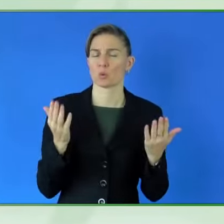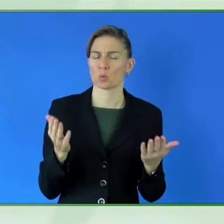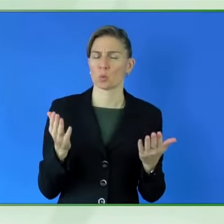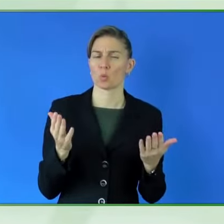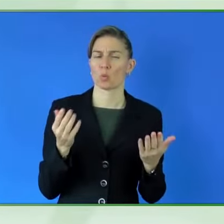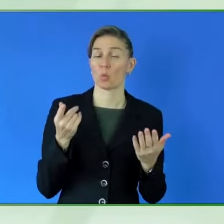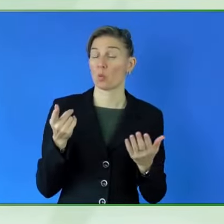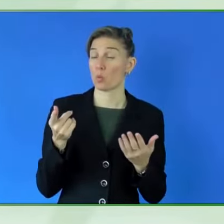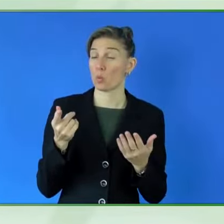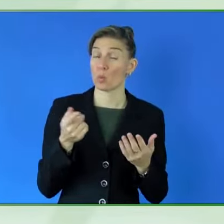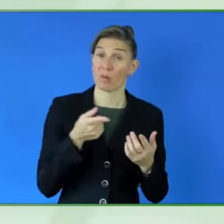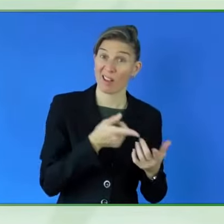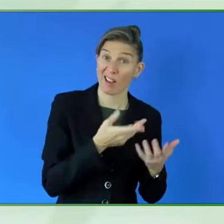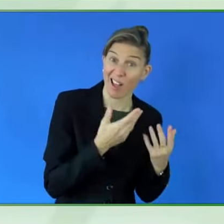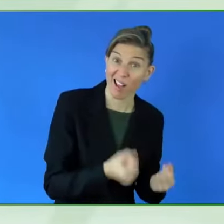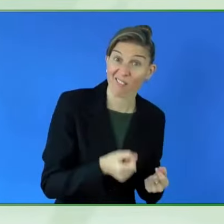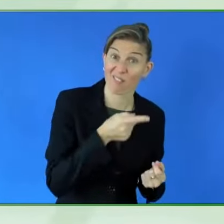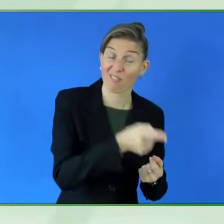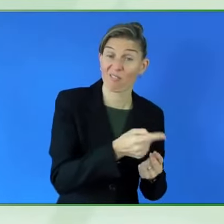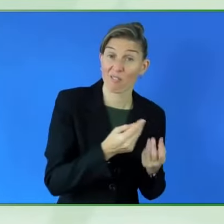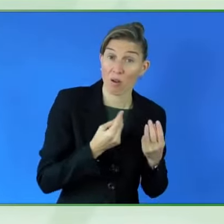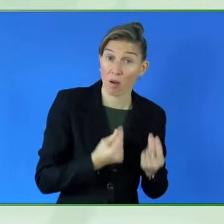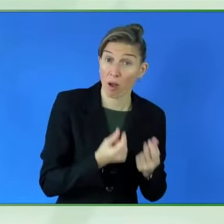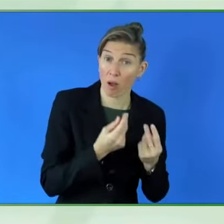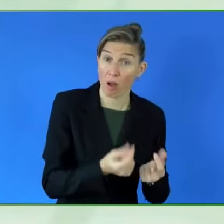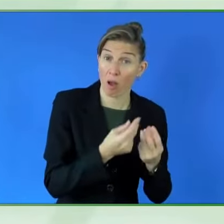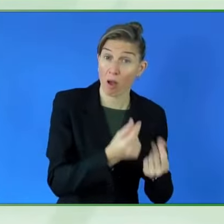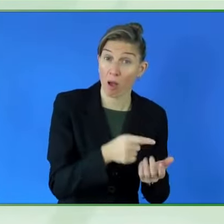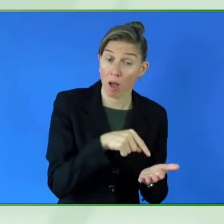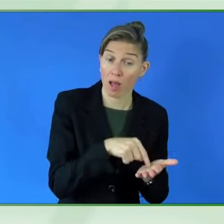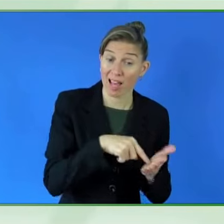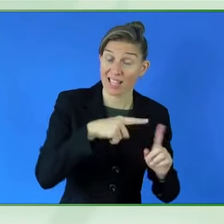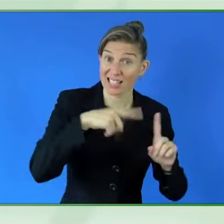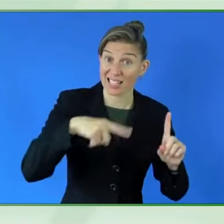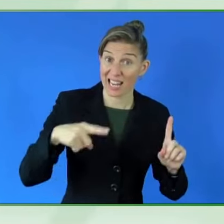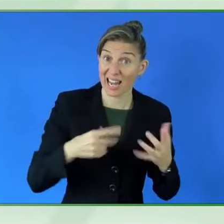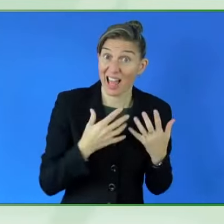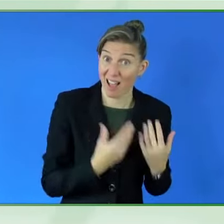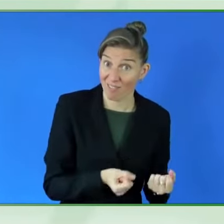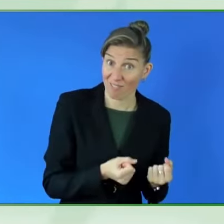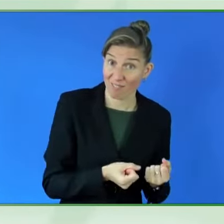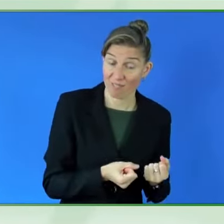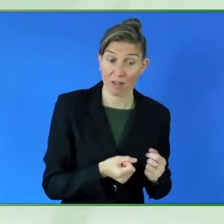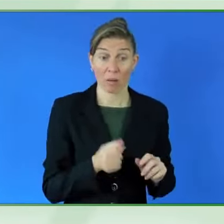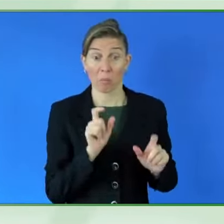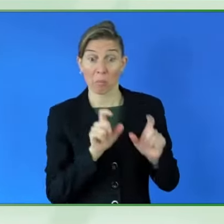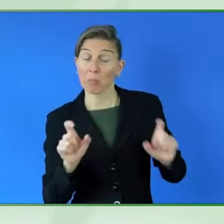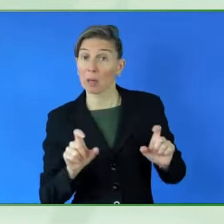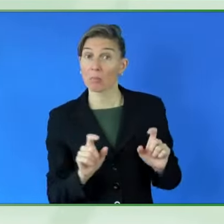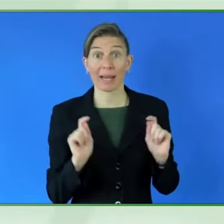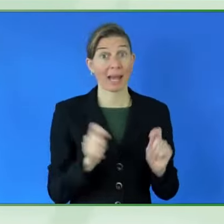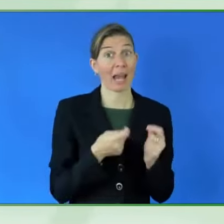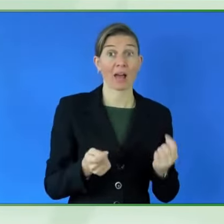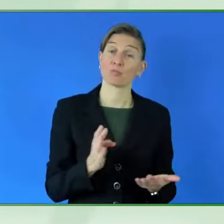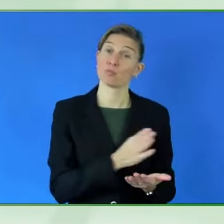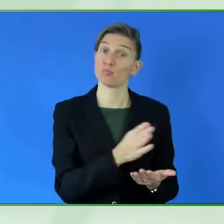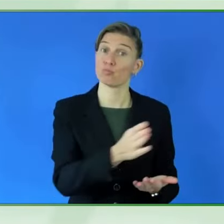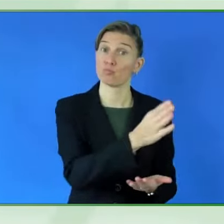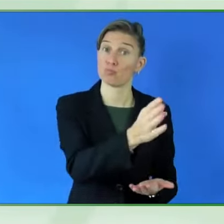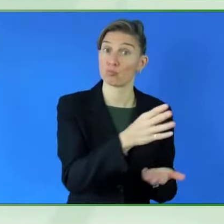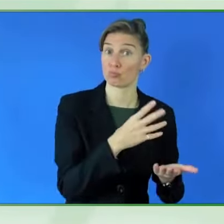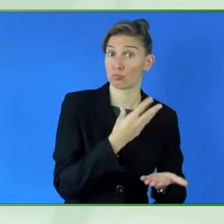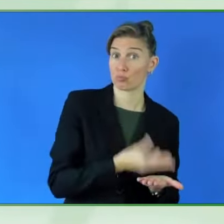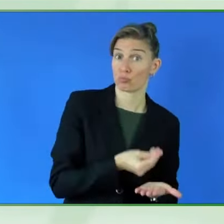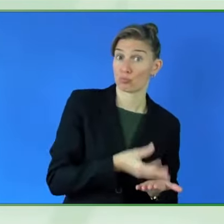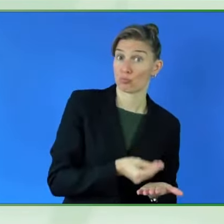of these interoperable data is kind of what we do, our claim to fame. And the important part here is that having those